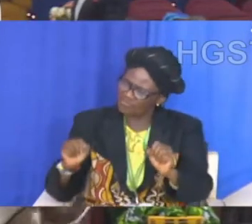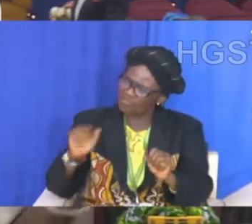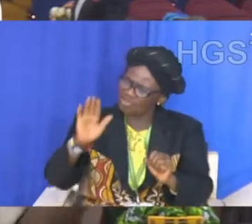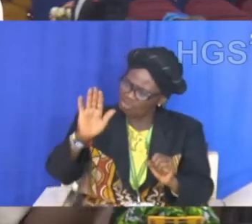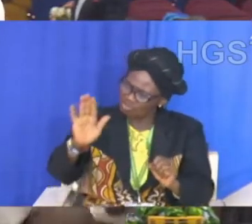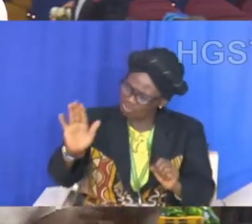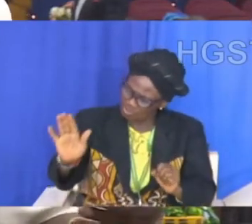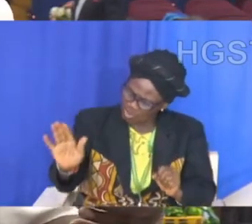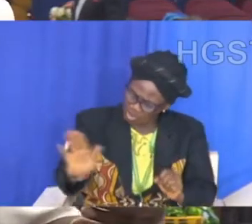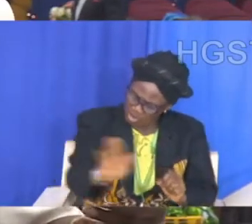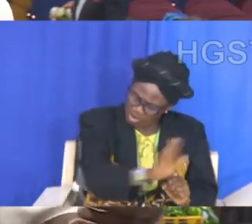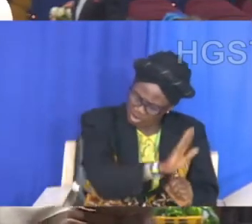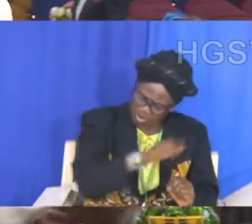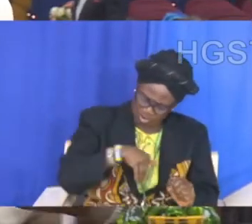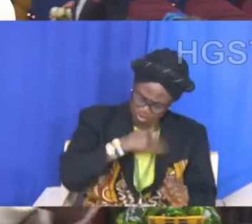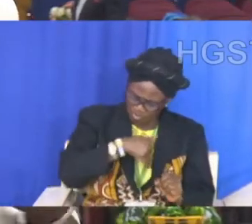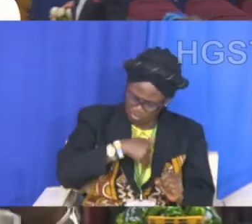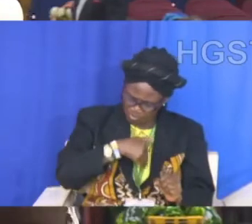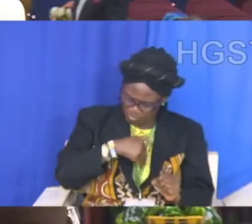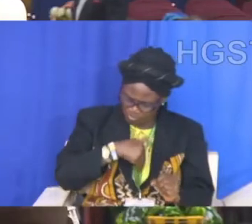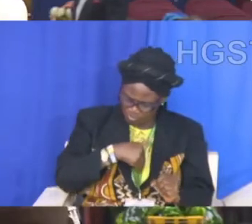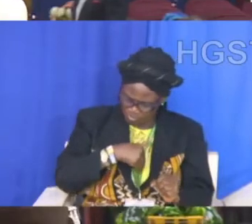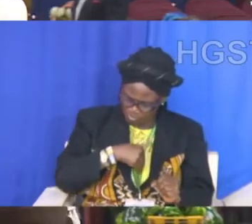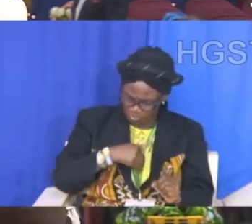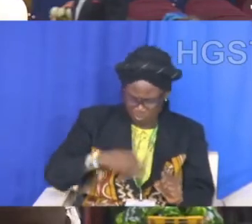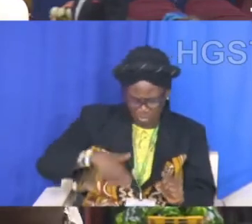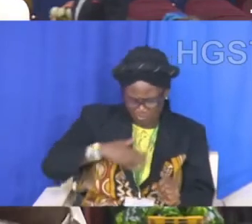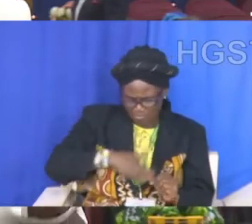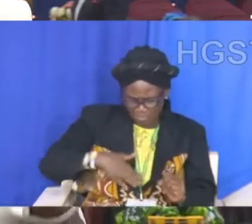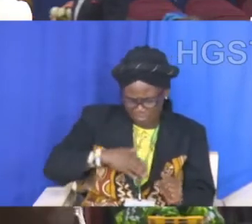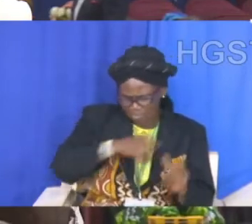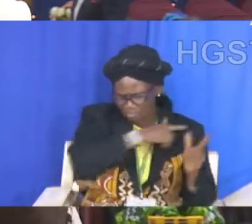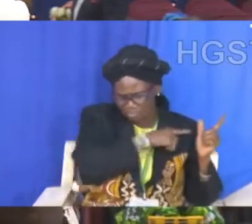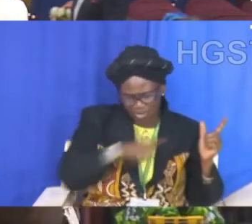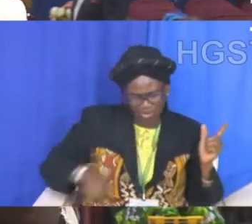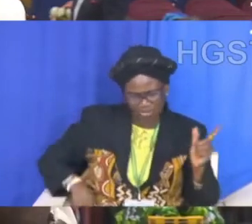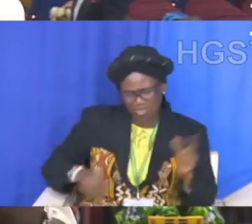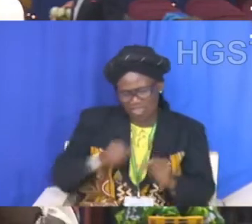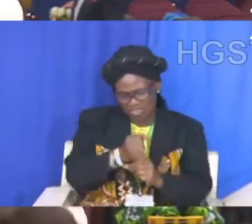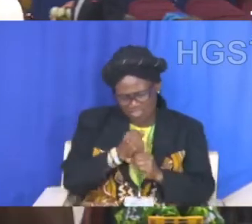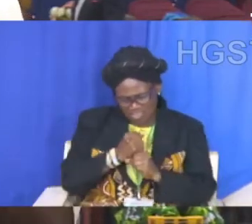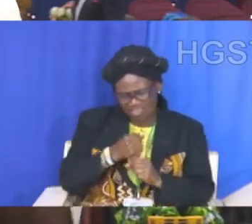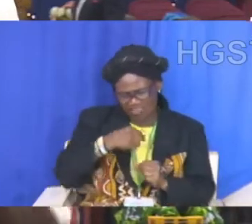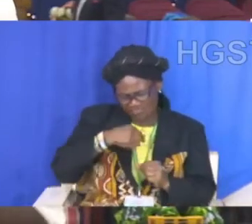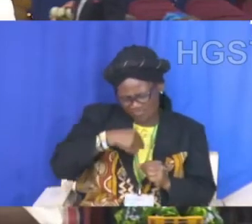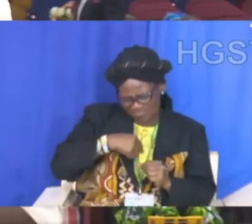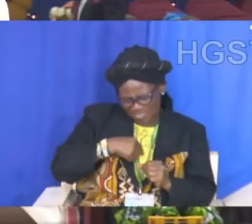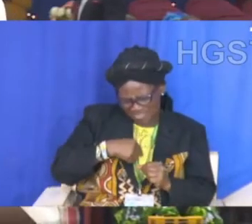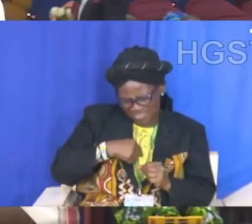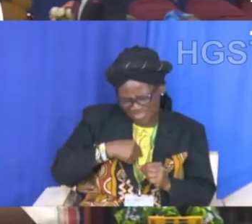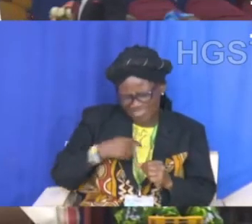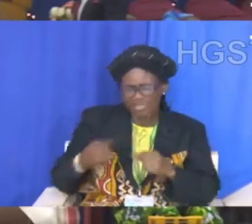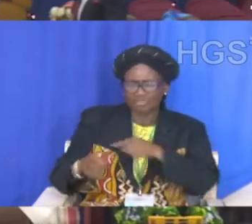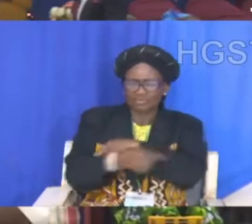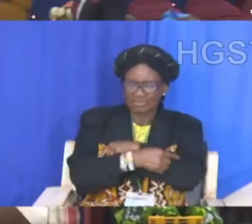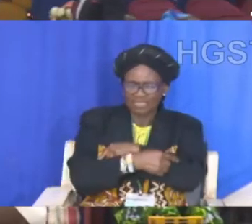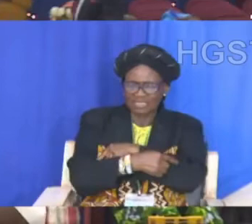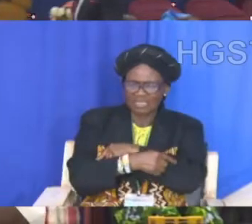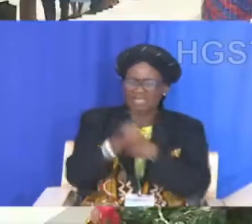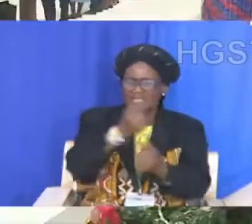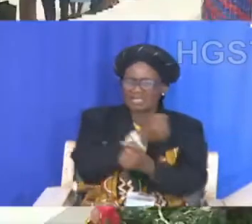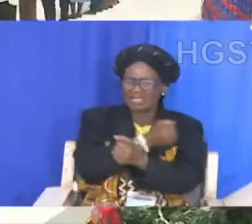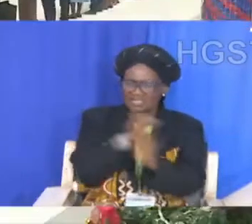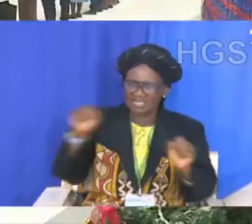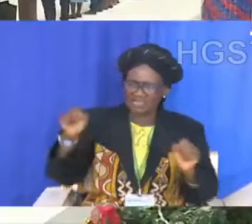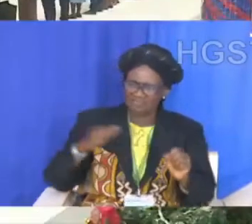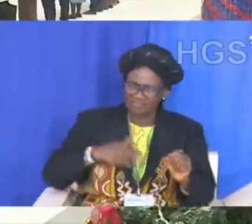Lord, receive me into your family today. Save my soul. And I will serve you for the rest of my life.